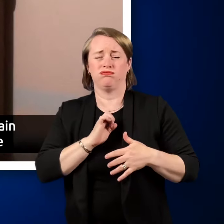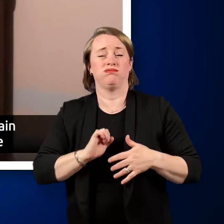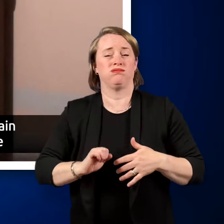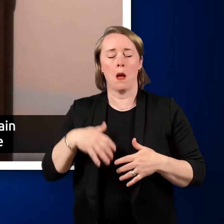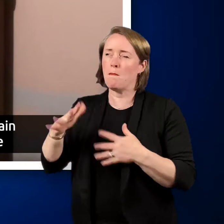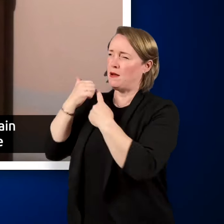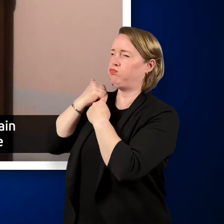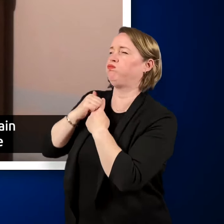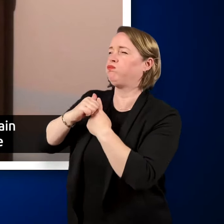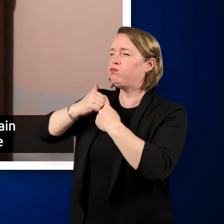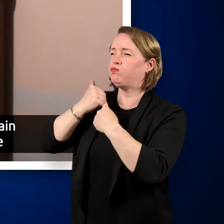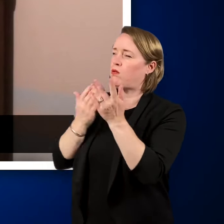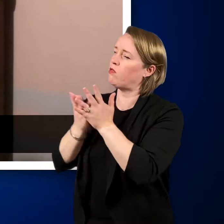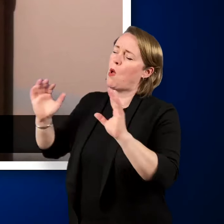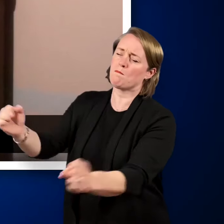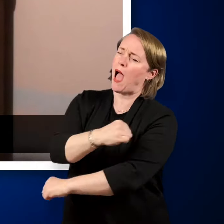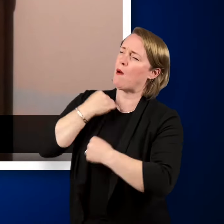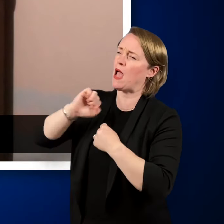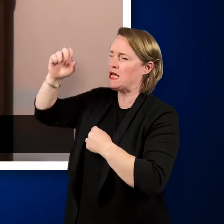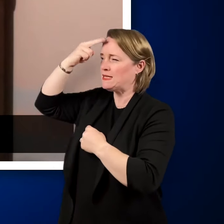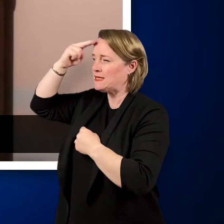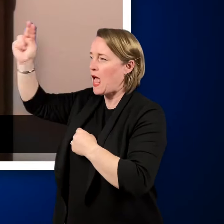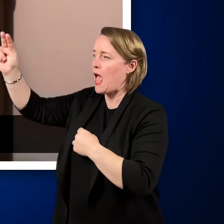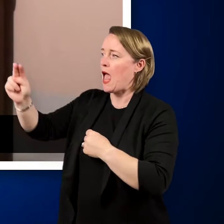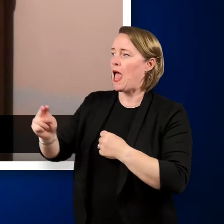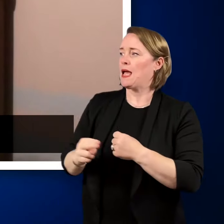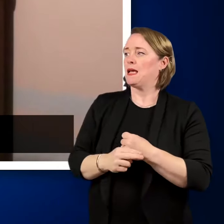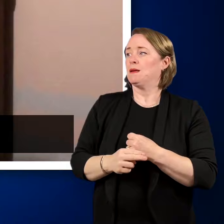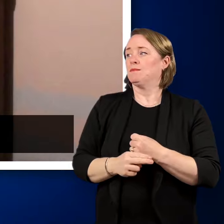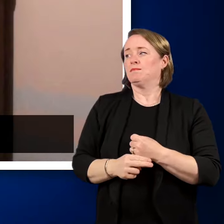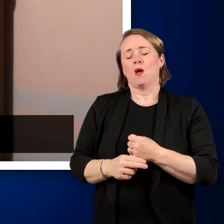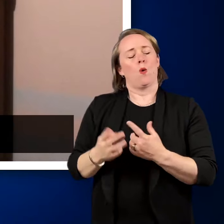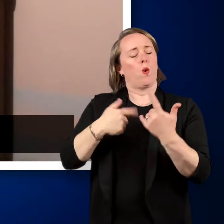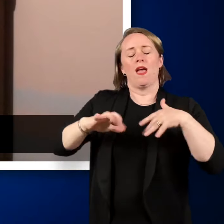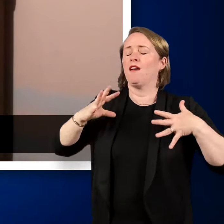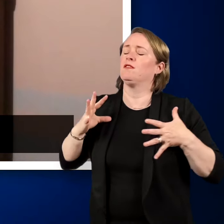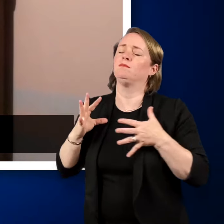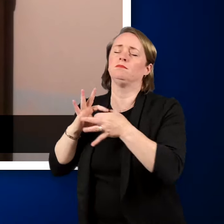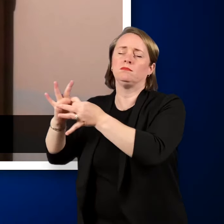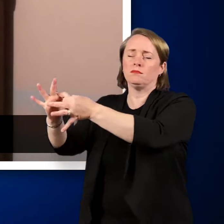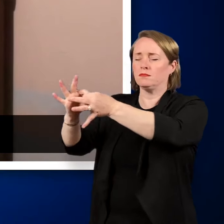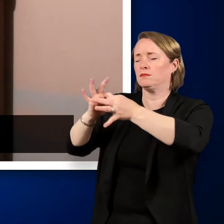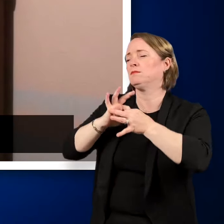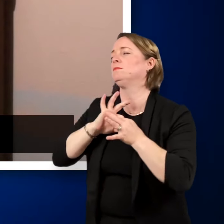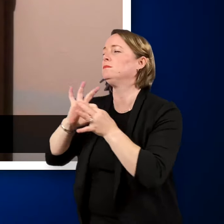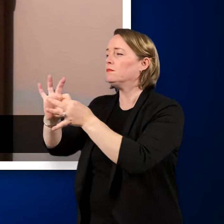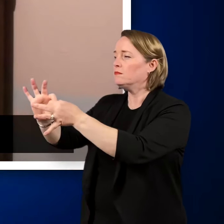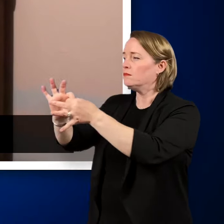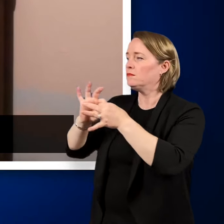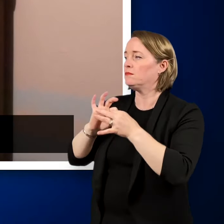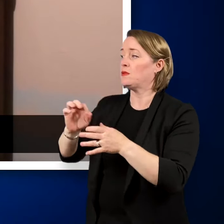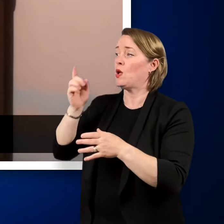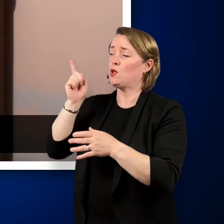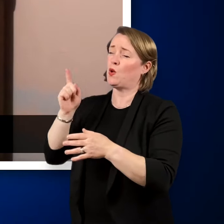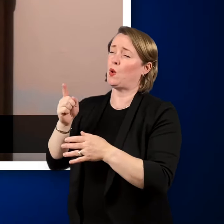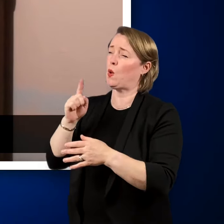refined by the power of His name. We've fallen deeper in love with You. You